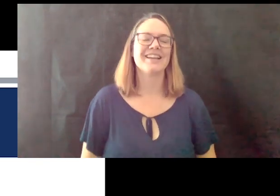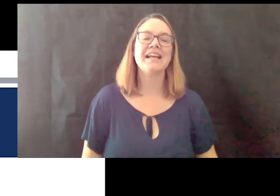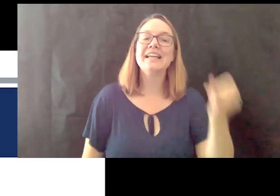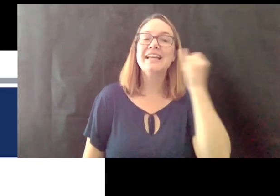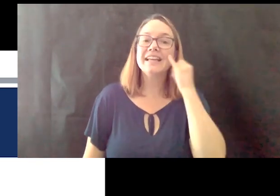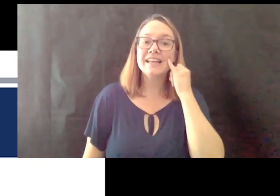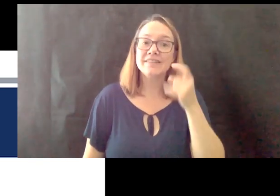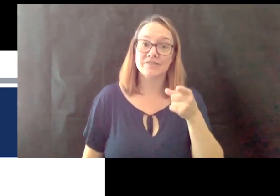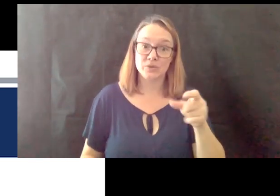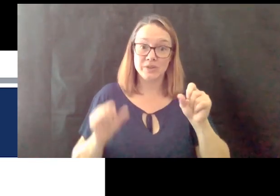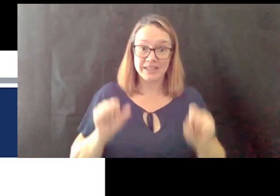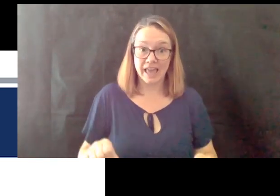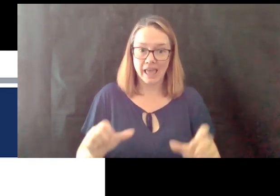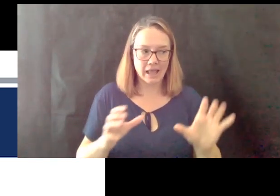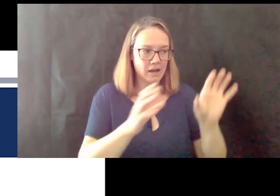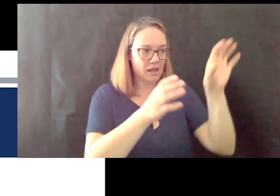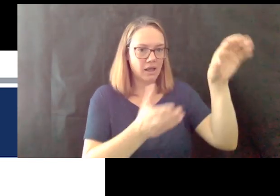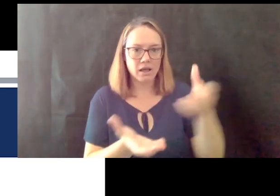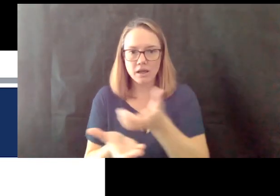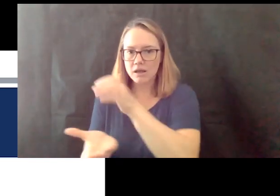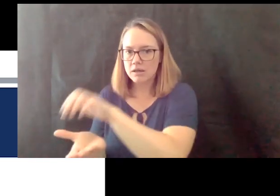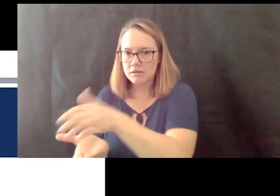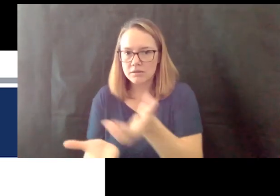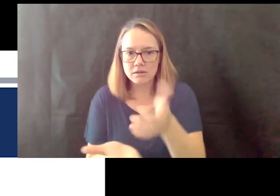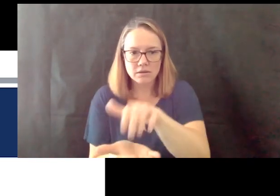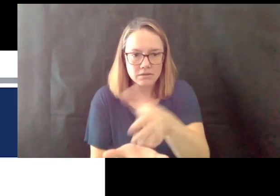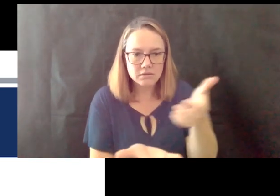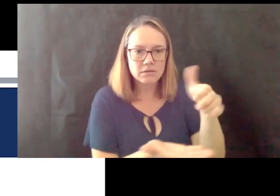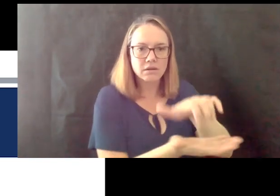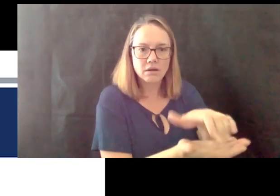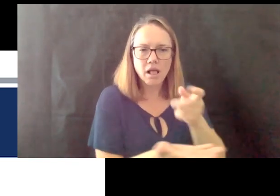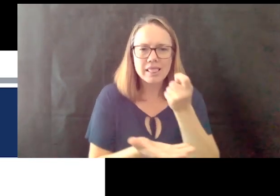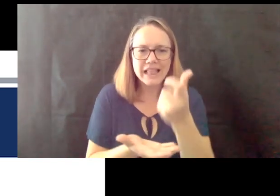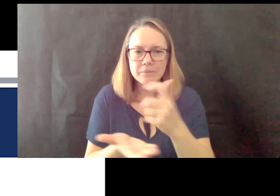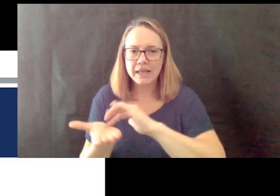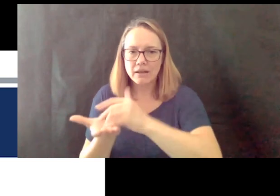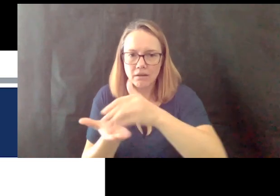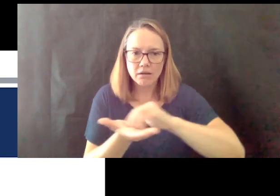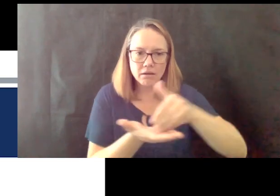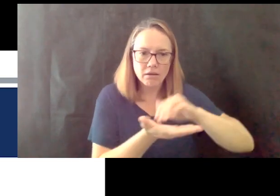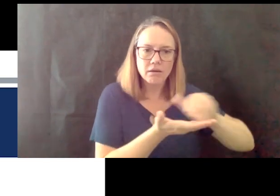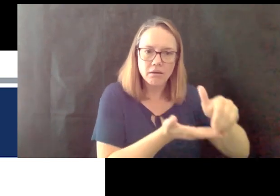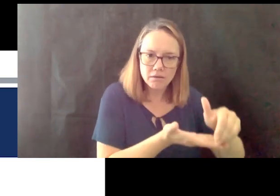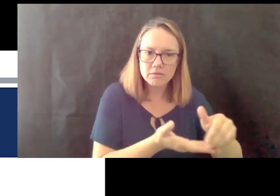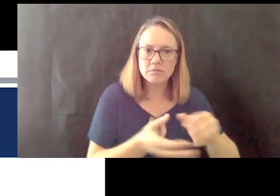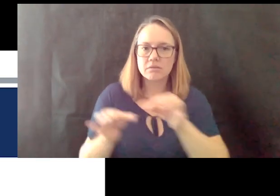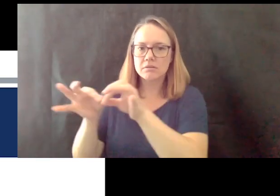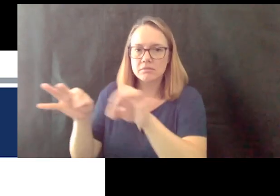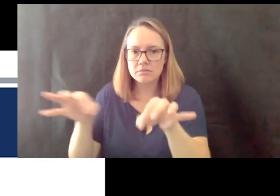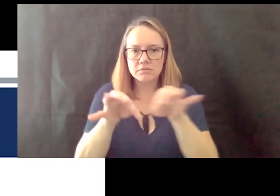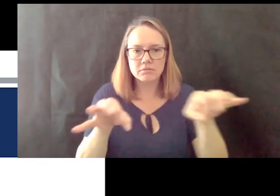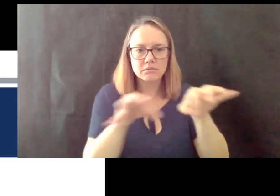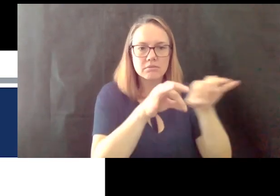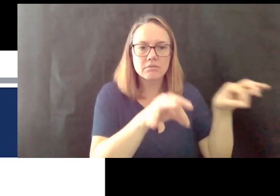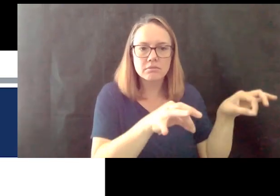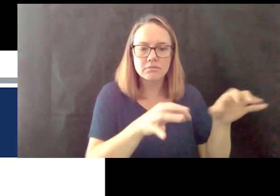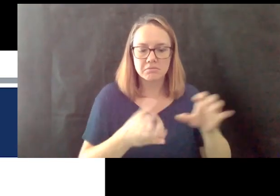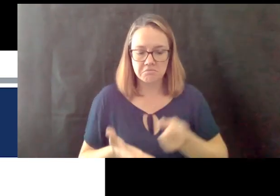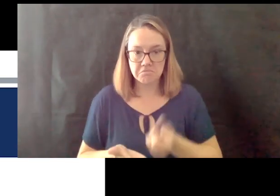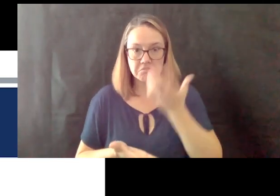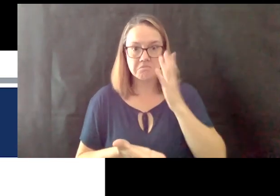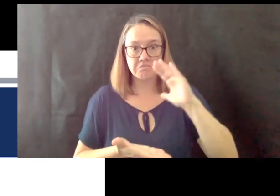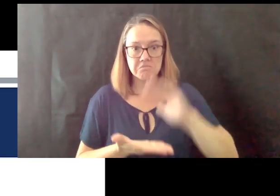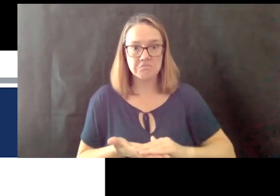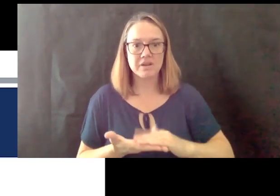way, right? So if you're able to sort of divvy up those portion sizes for yourself, you know, after finishing a smaller bag of chips, you might